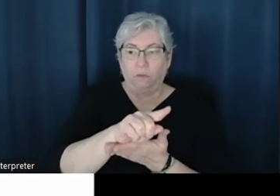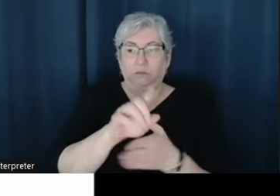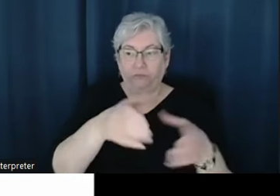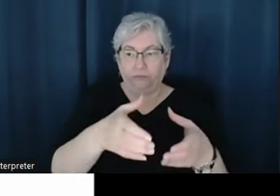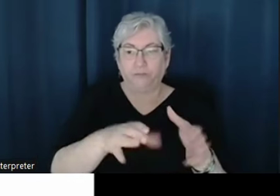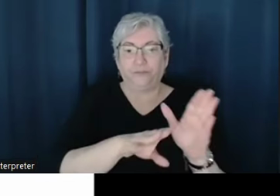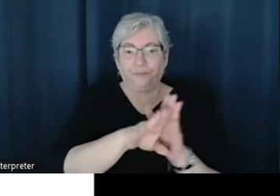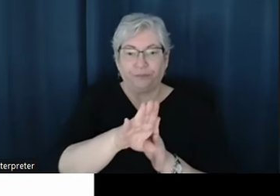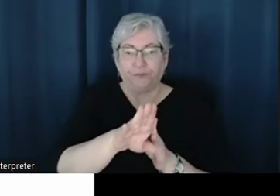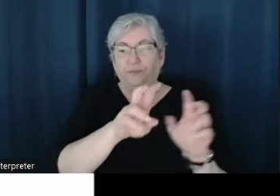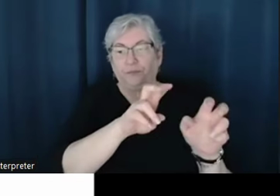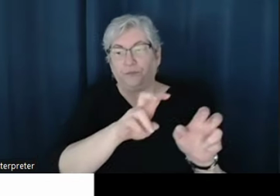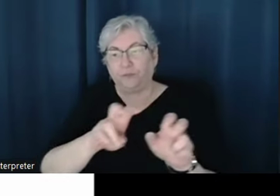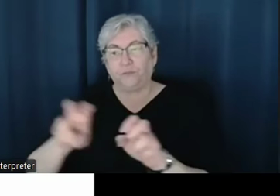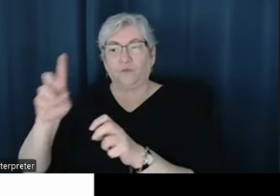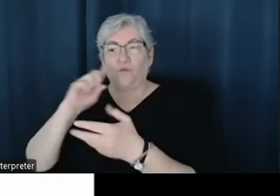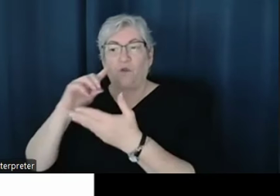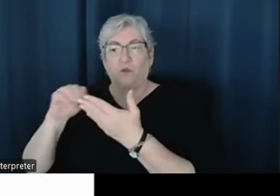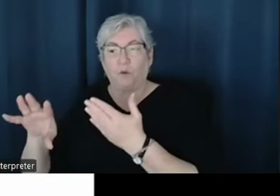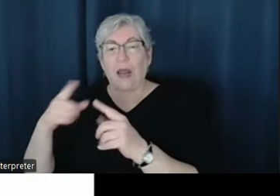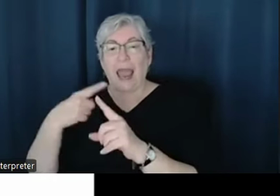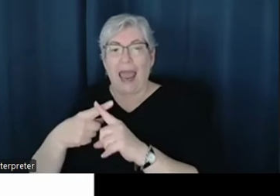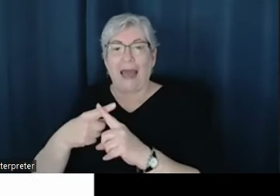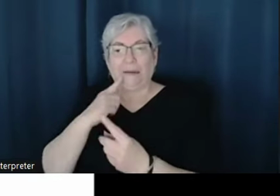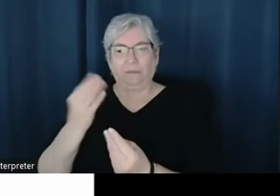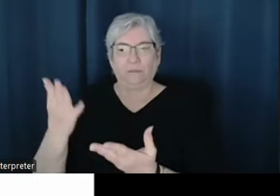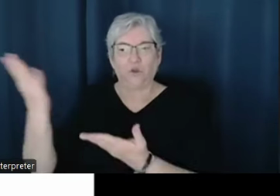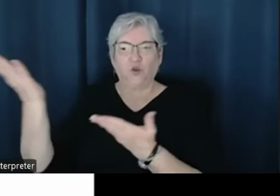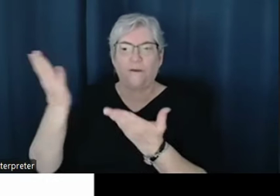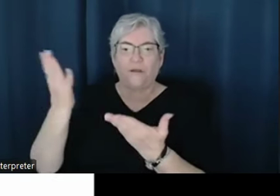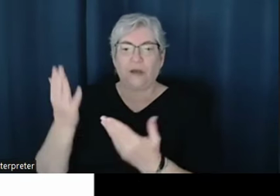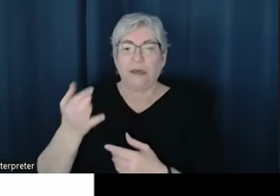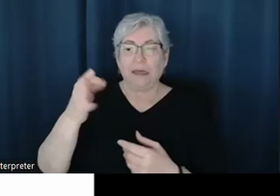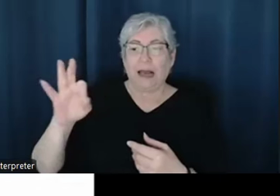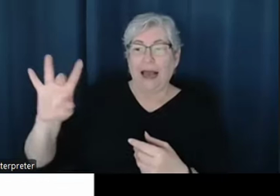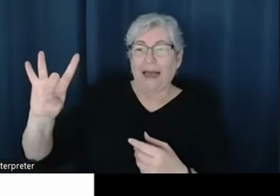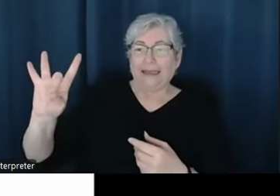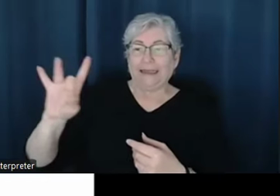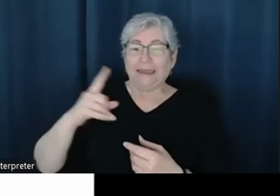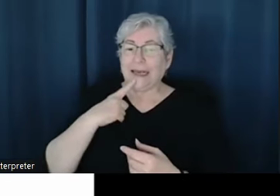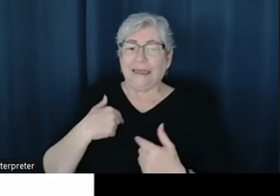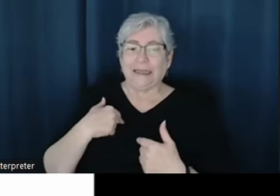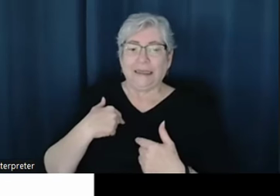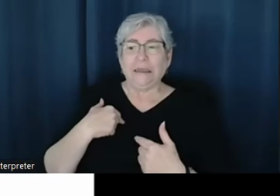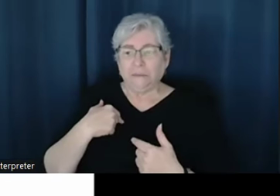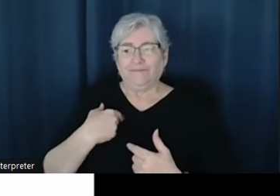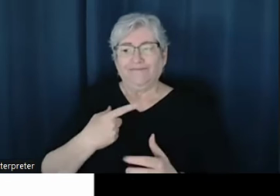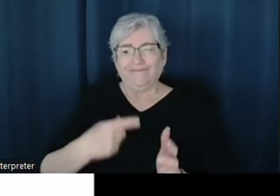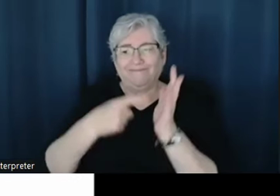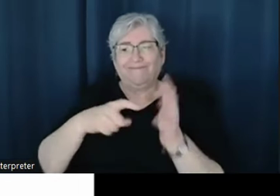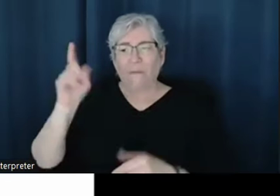develop the transition plans for the students, as well as potentially providing services. 1998, they say, we really mean it. And they